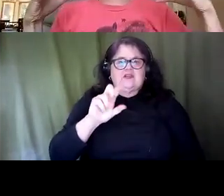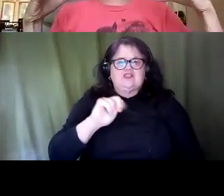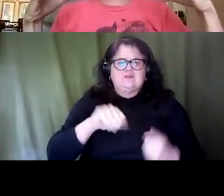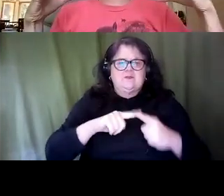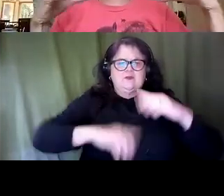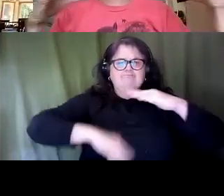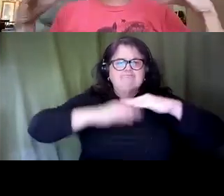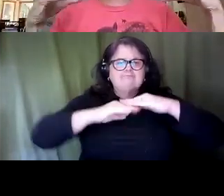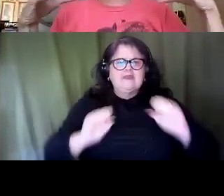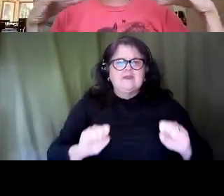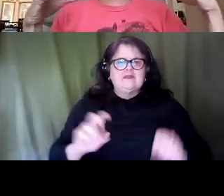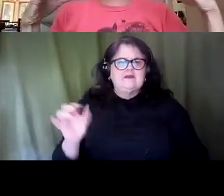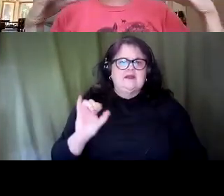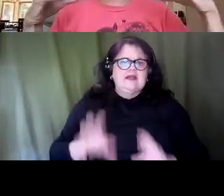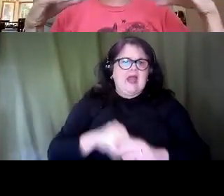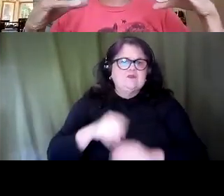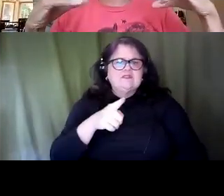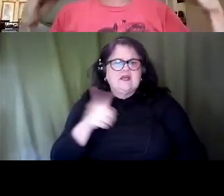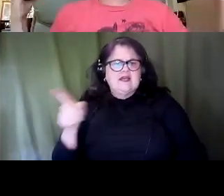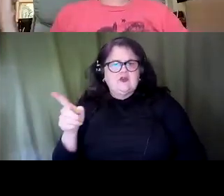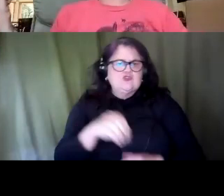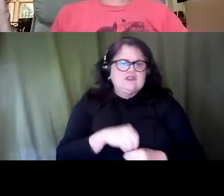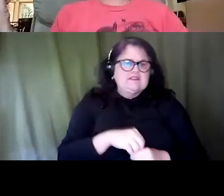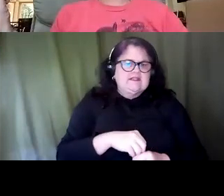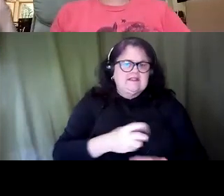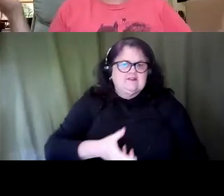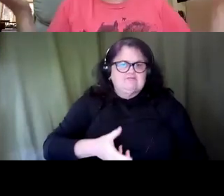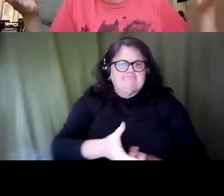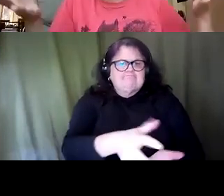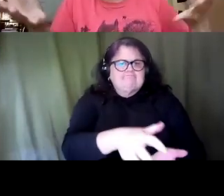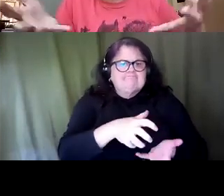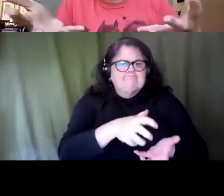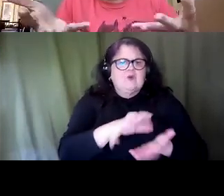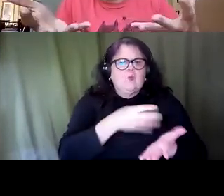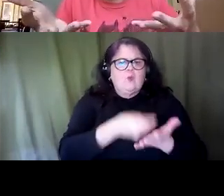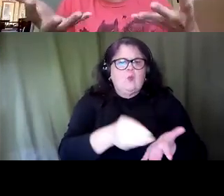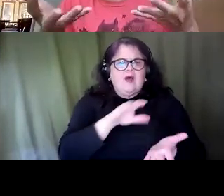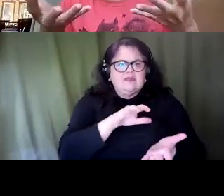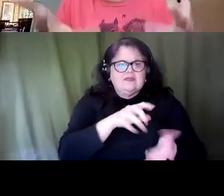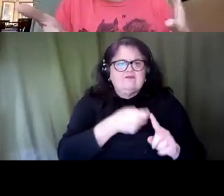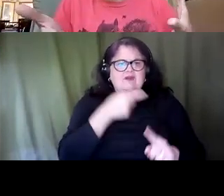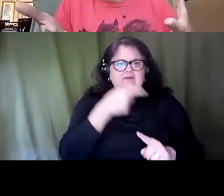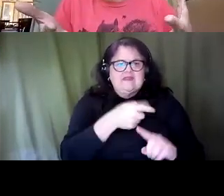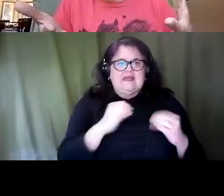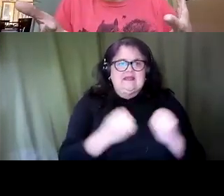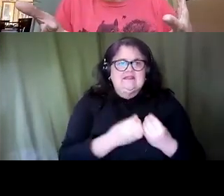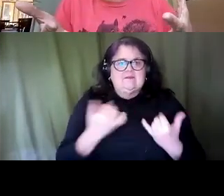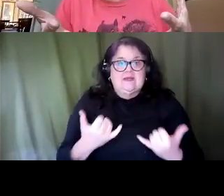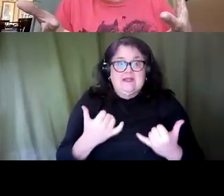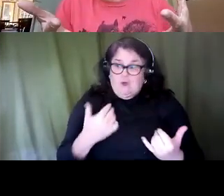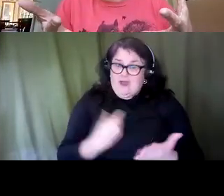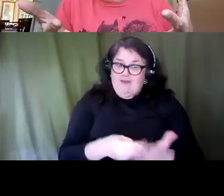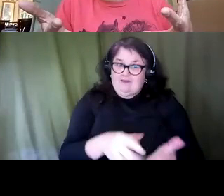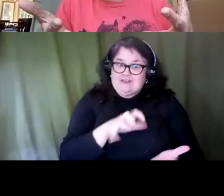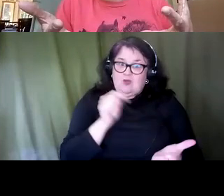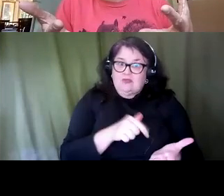on the ability of, say, outsiders or insiders to extract wealth from the entity, then okay, it's like now here's the wealth that we have, where